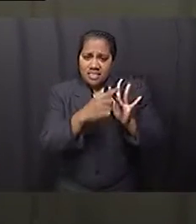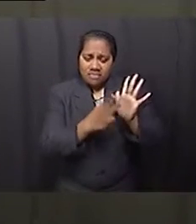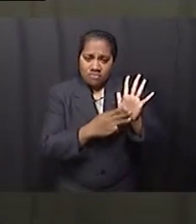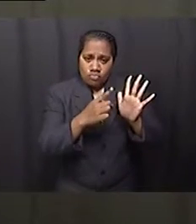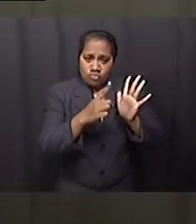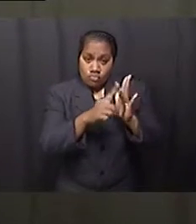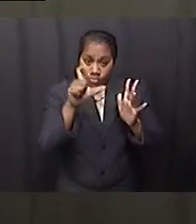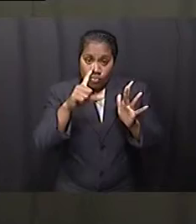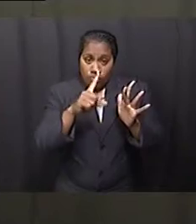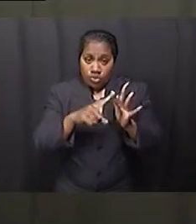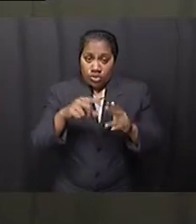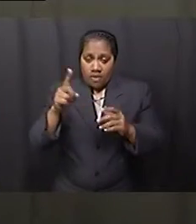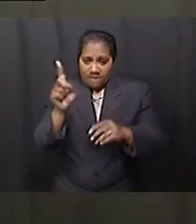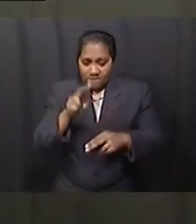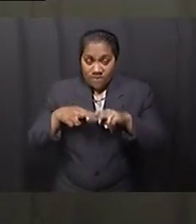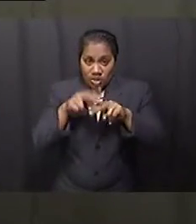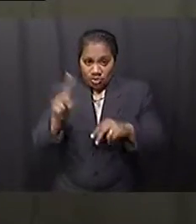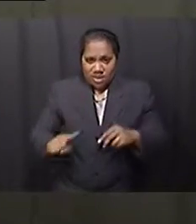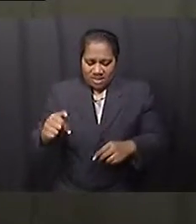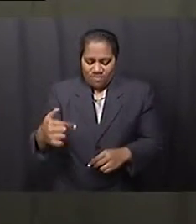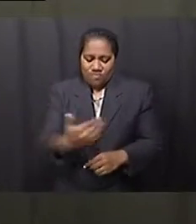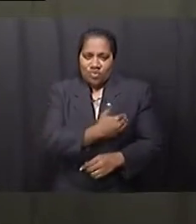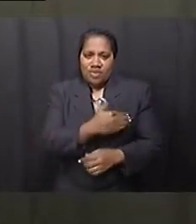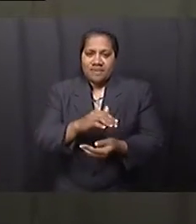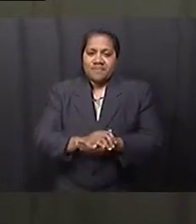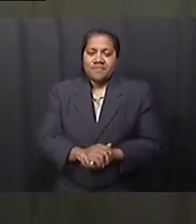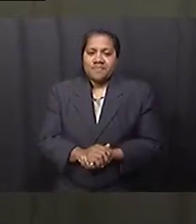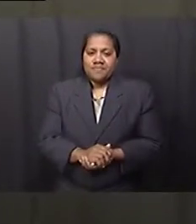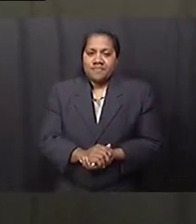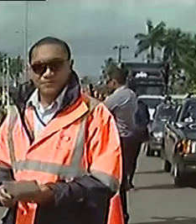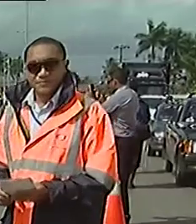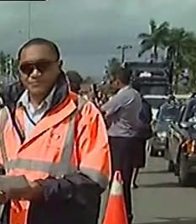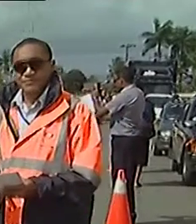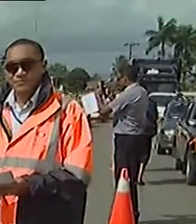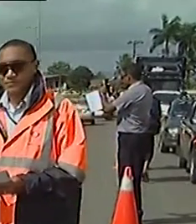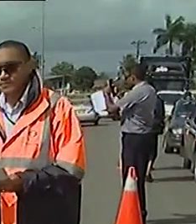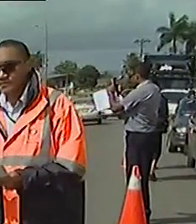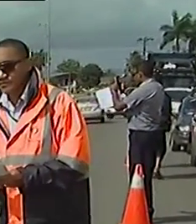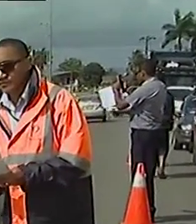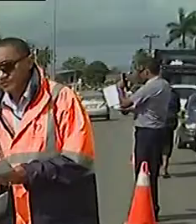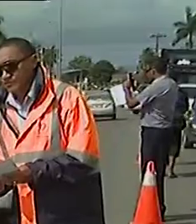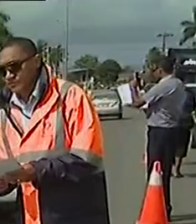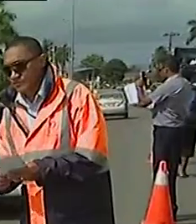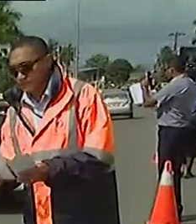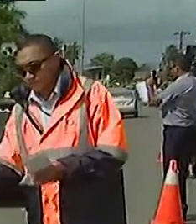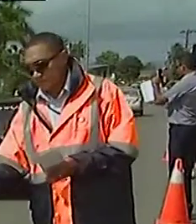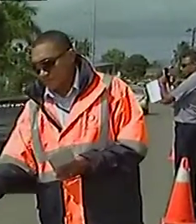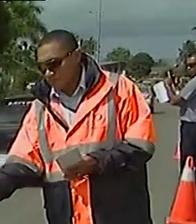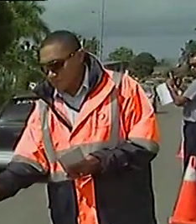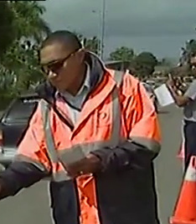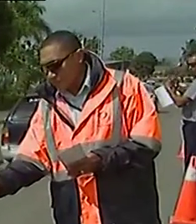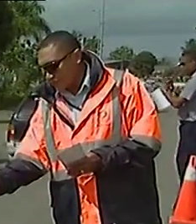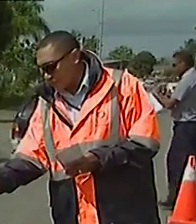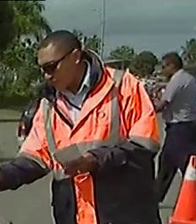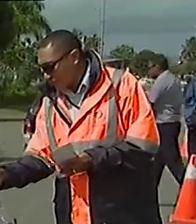Manager, Timothy Satakala, to our Fiji Today news team this morning. Mr. Satakala said Fiji was heading